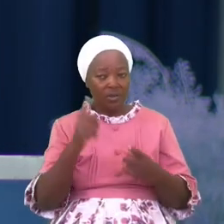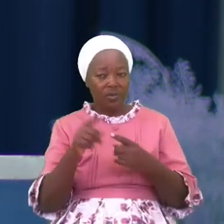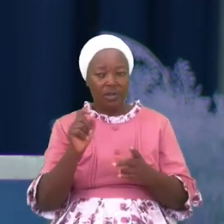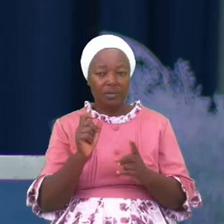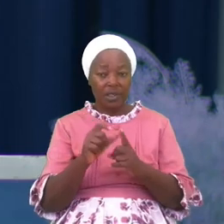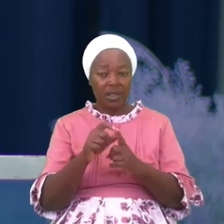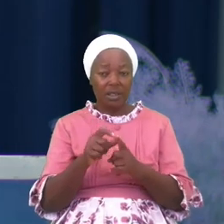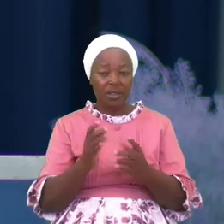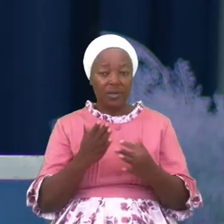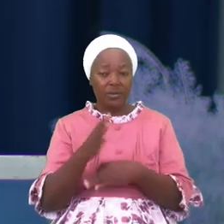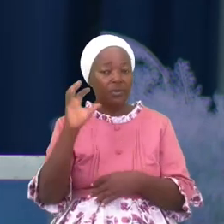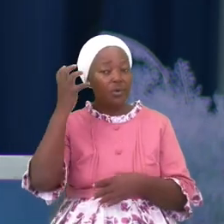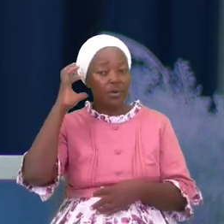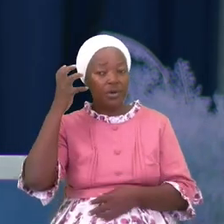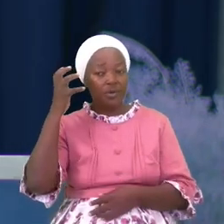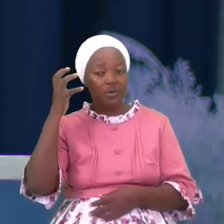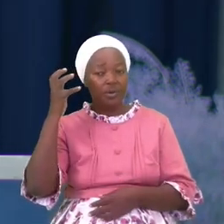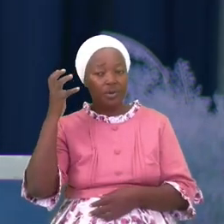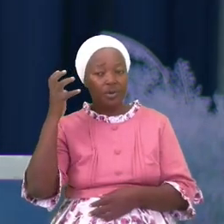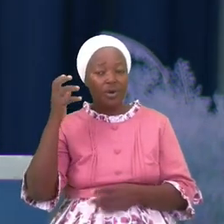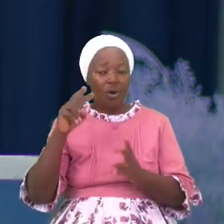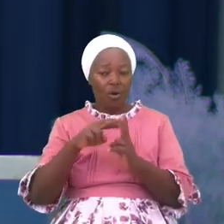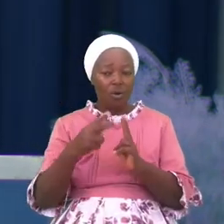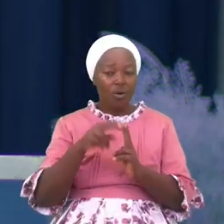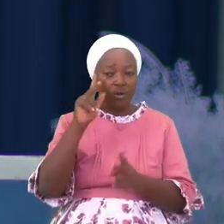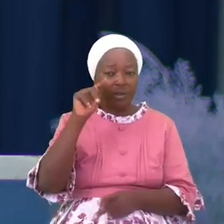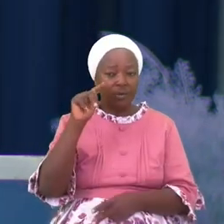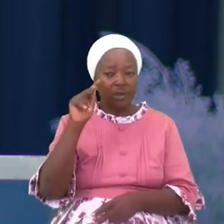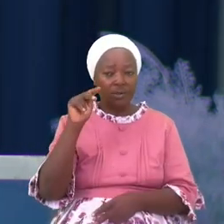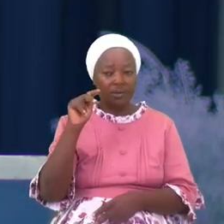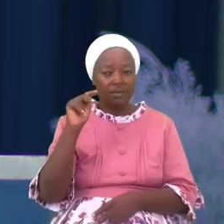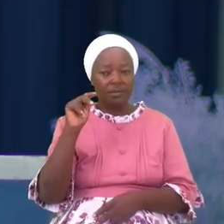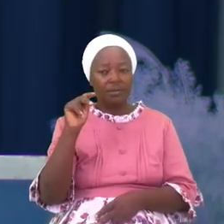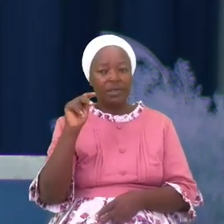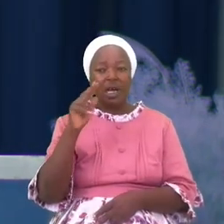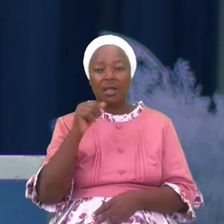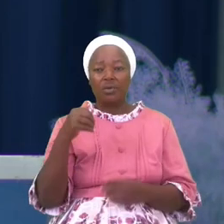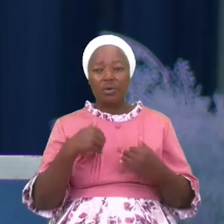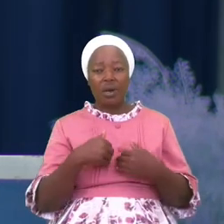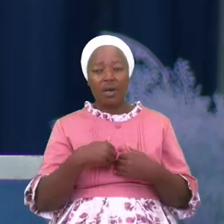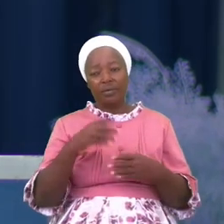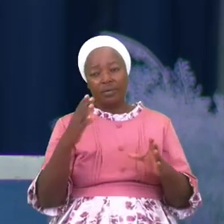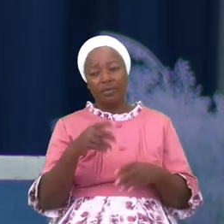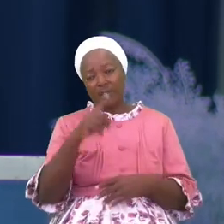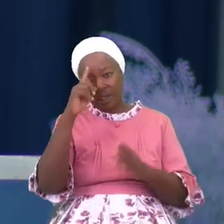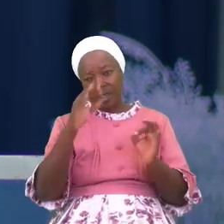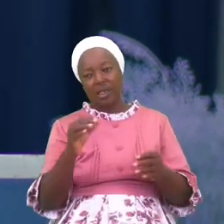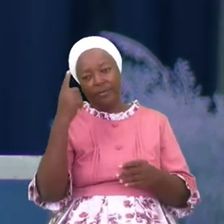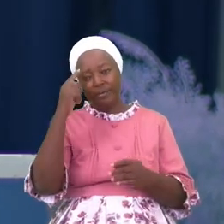television, and you have taken this decision as directed by the servant of